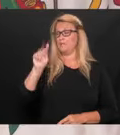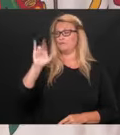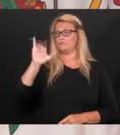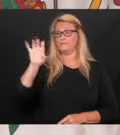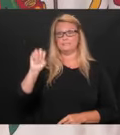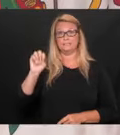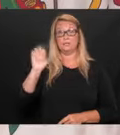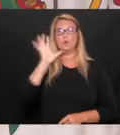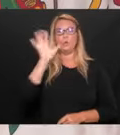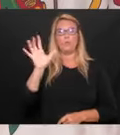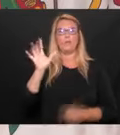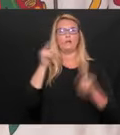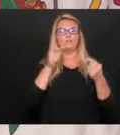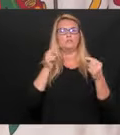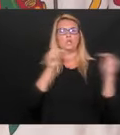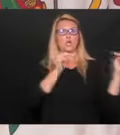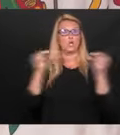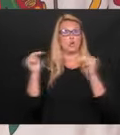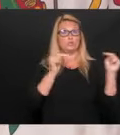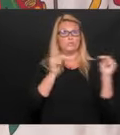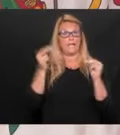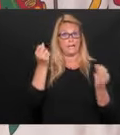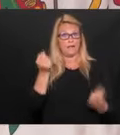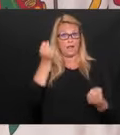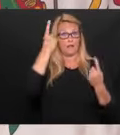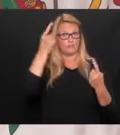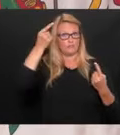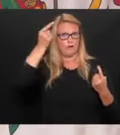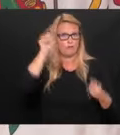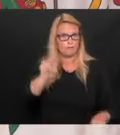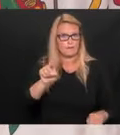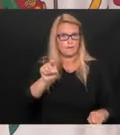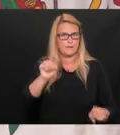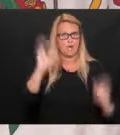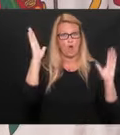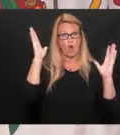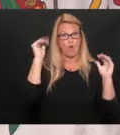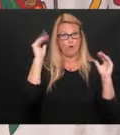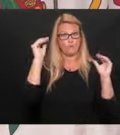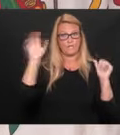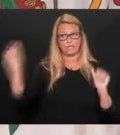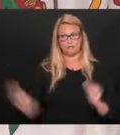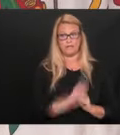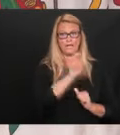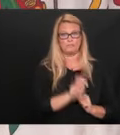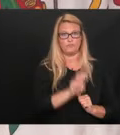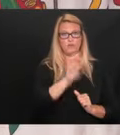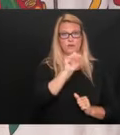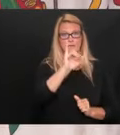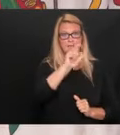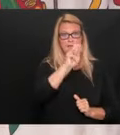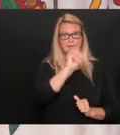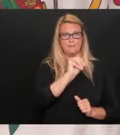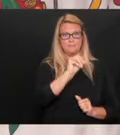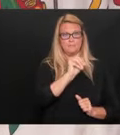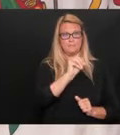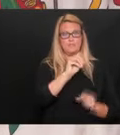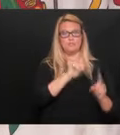to negotiate a memorandum of understanding to hopefully transfer the Myelin plant to